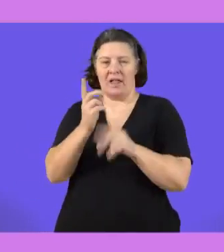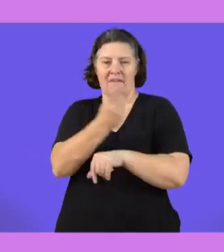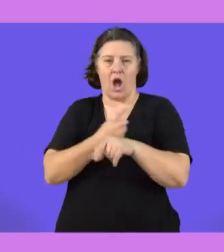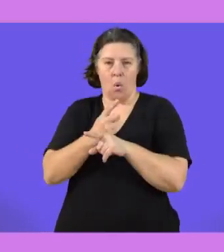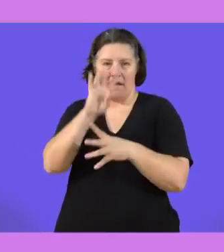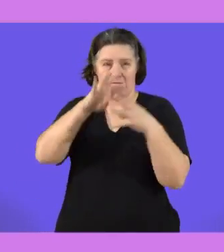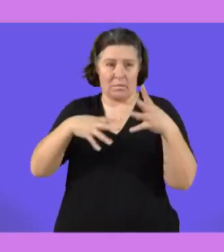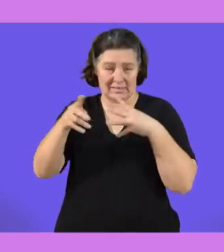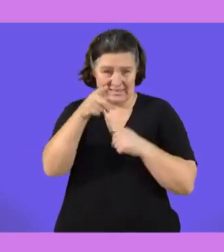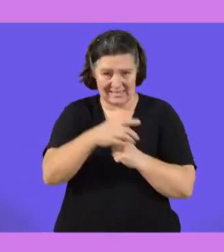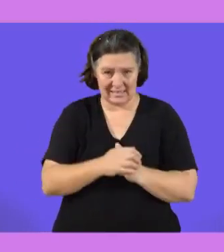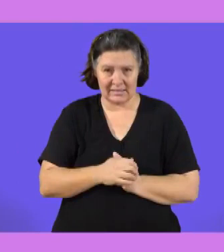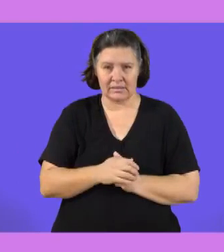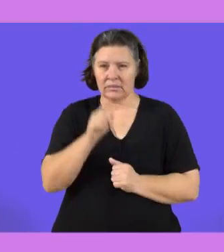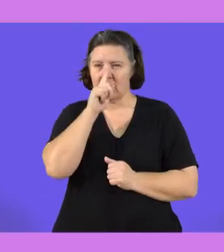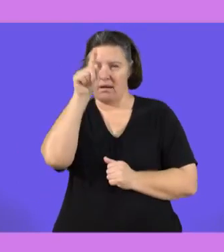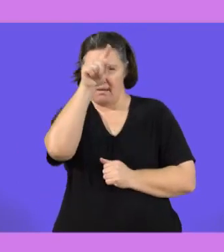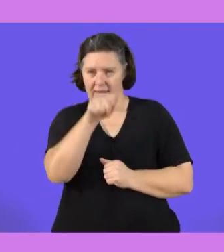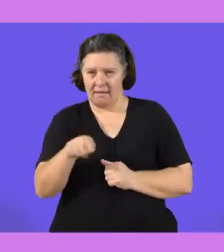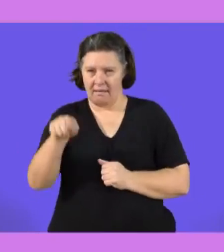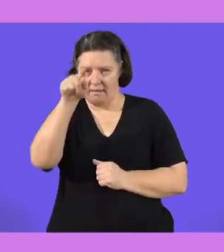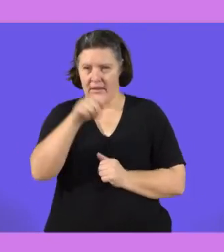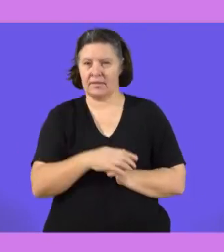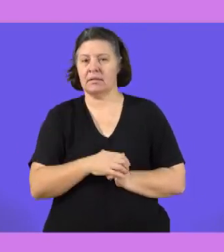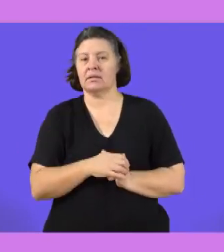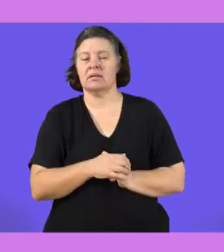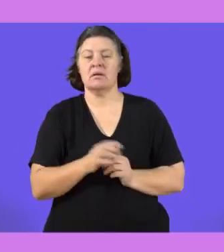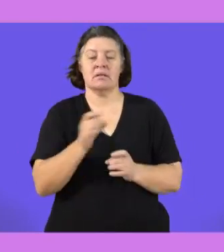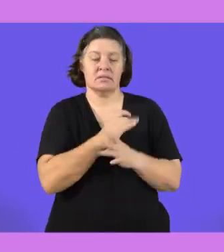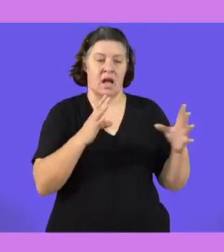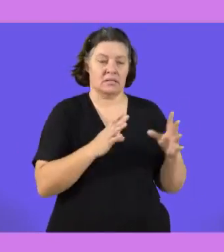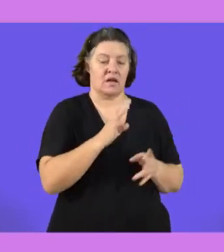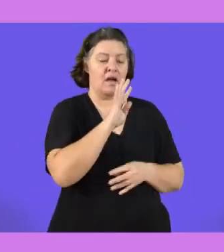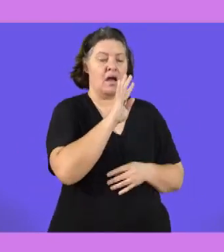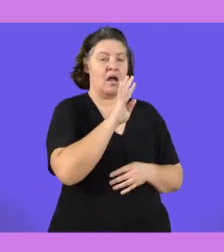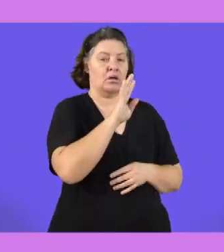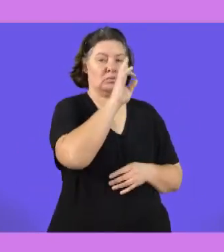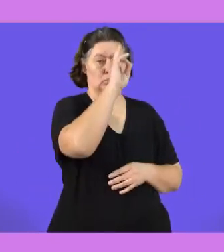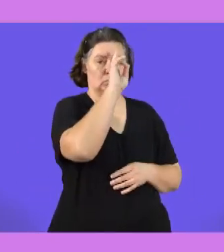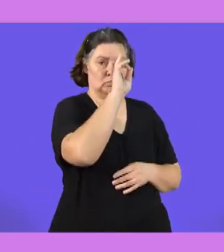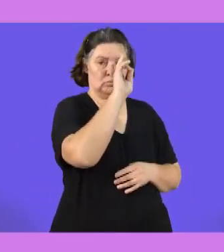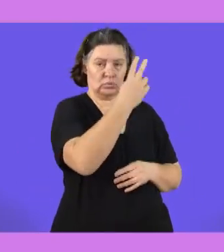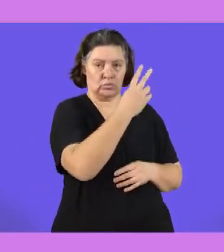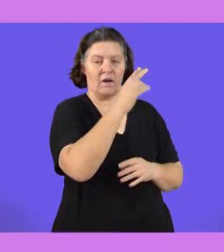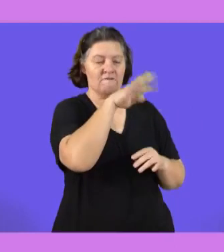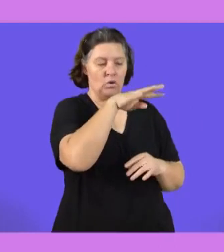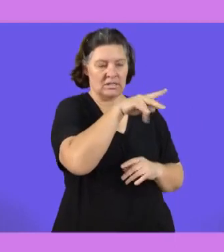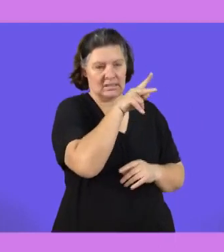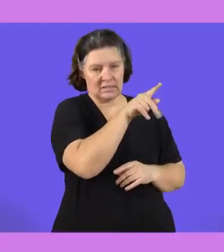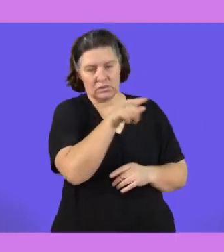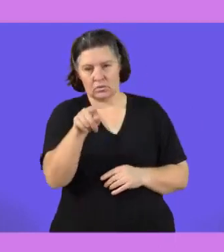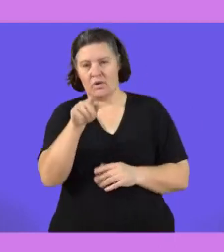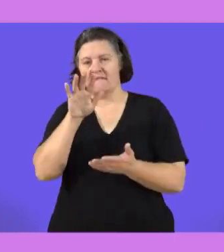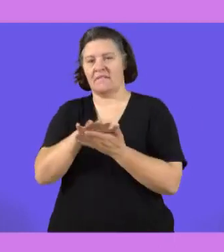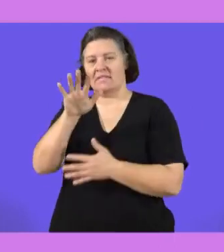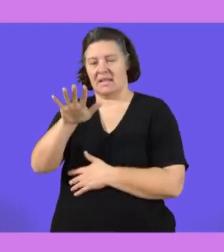orientation, there's our life orientation, right? So it starts at 1400 and it goes all the way to 1530, right?